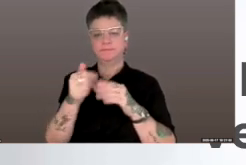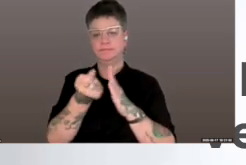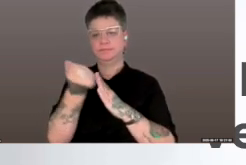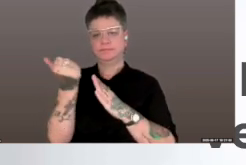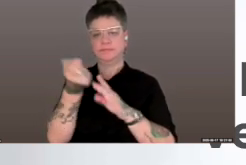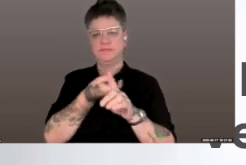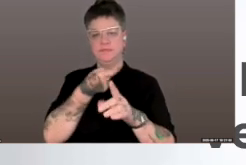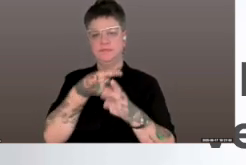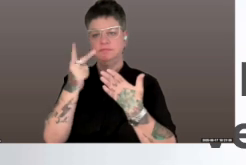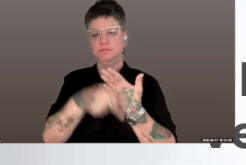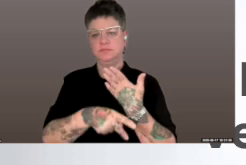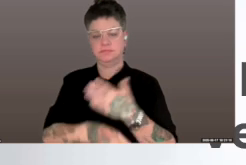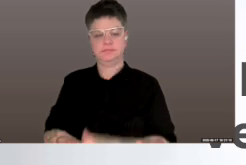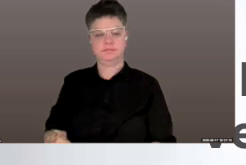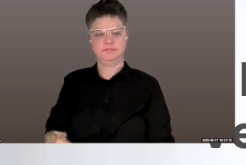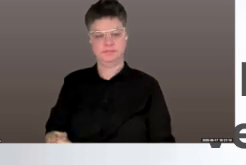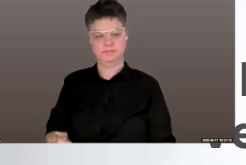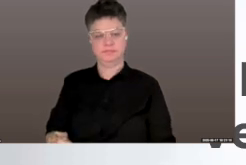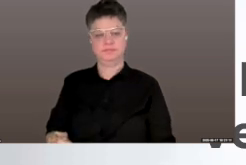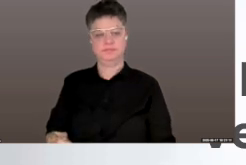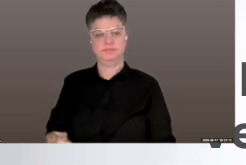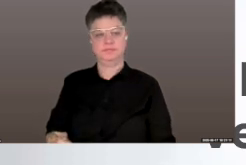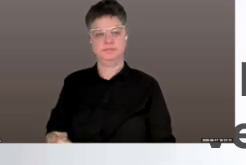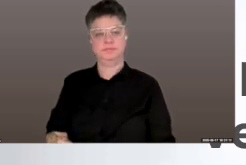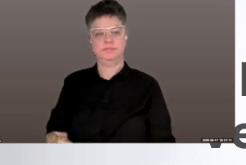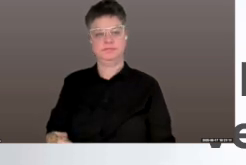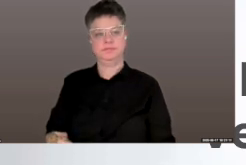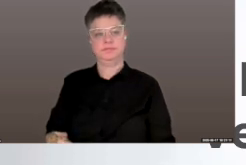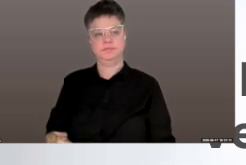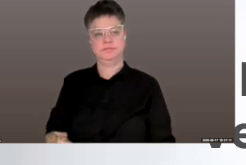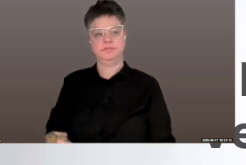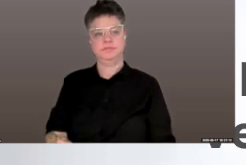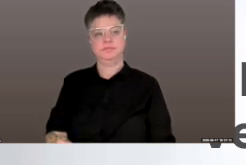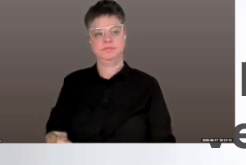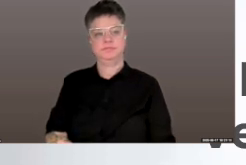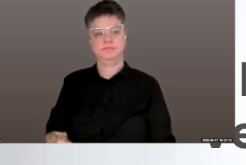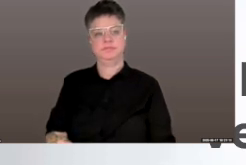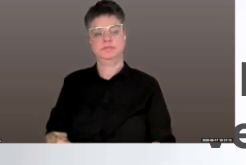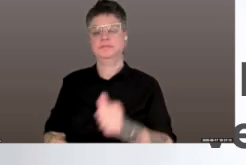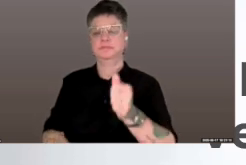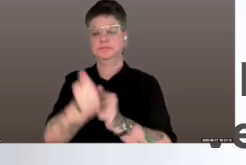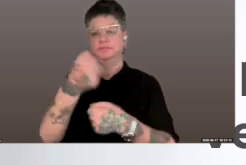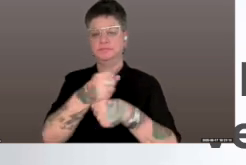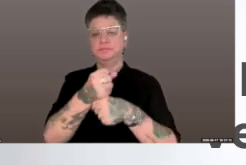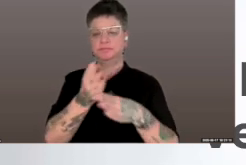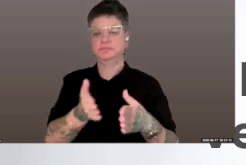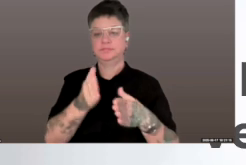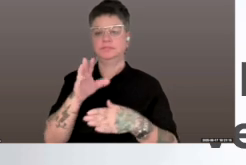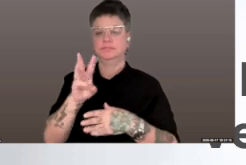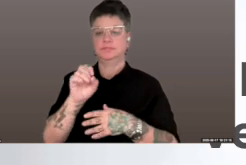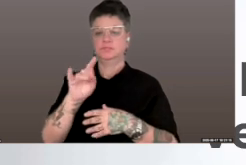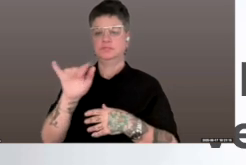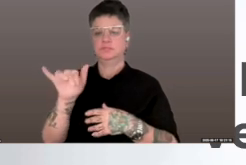$7,500 to replace premature failure of battery or fuel cell components in the